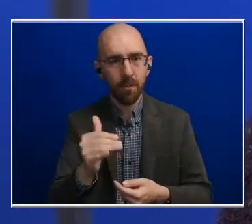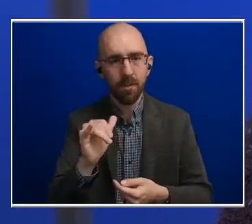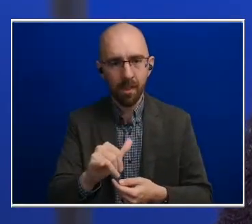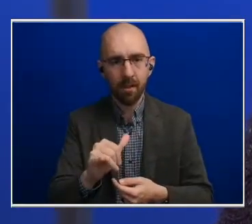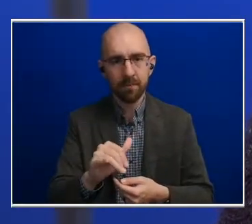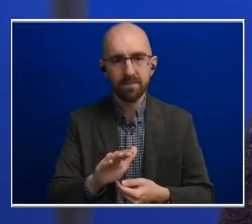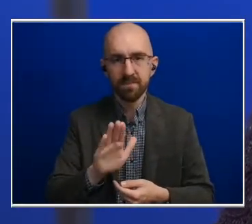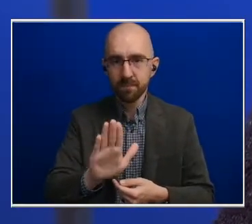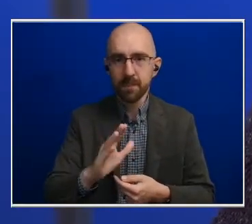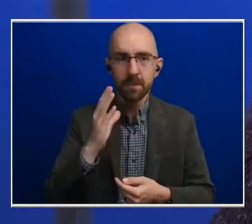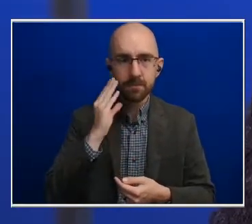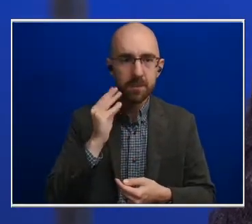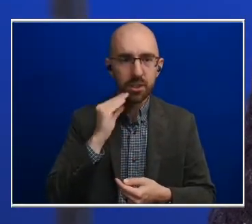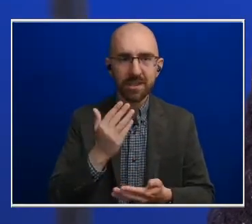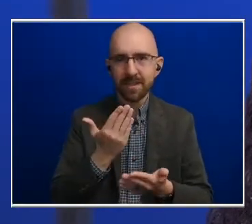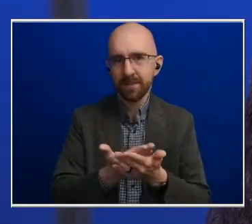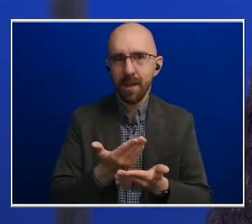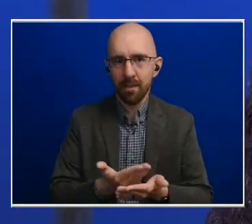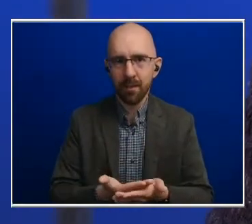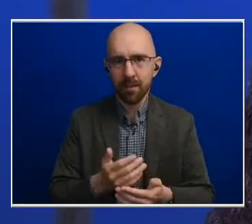is valid.